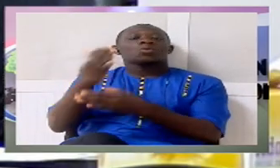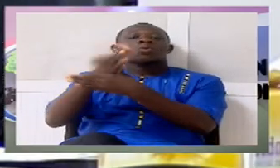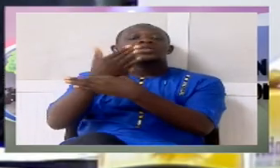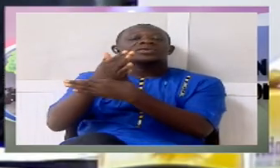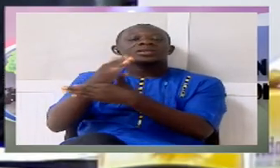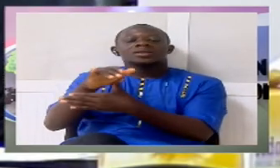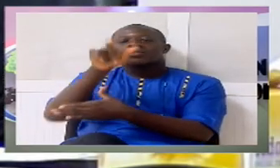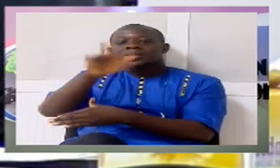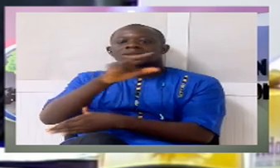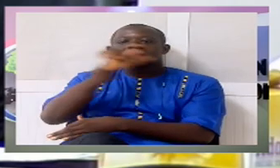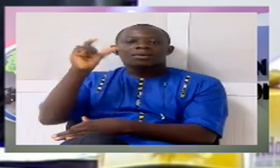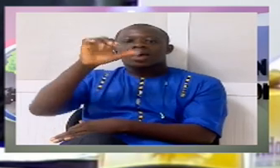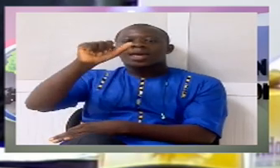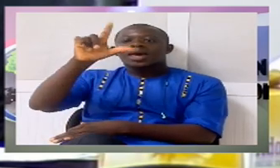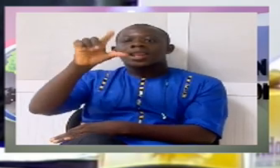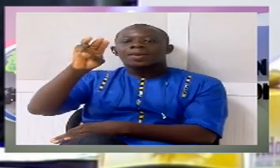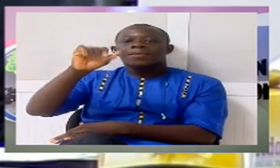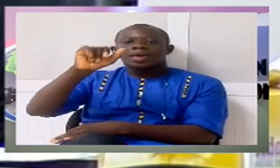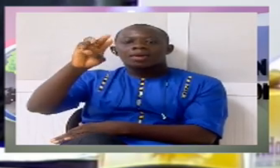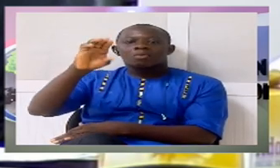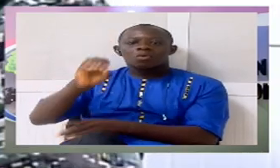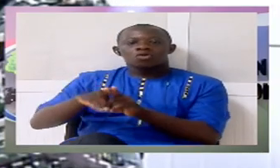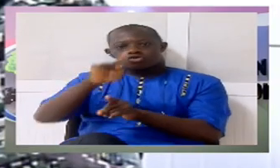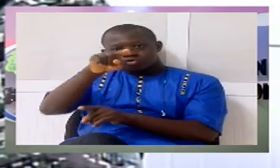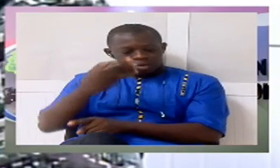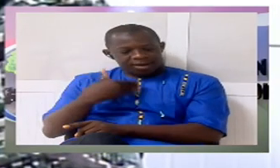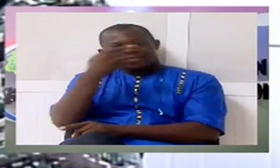feke. You were there. Yang for one.